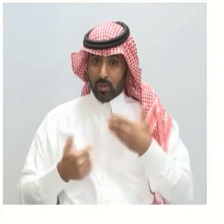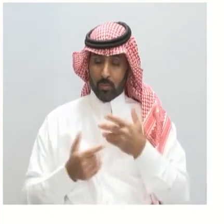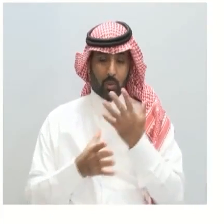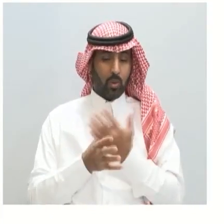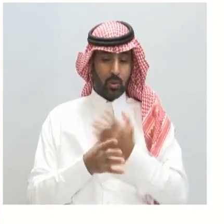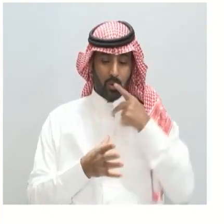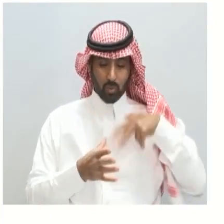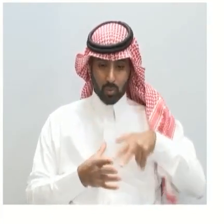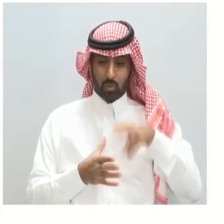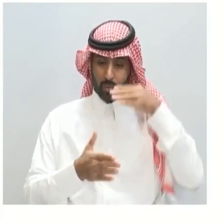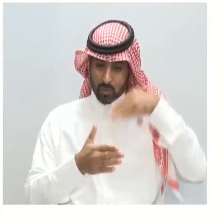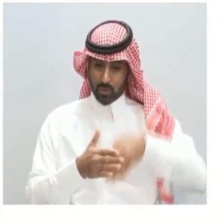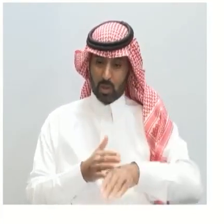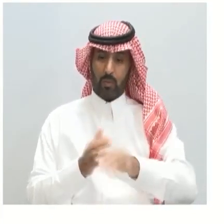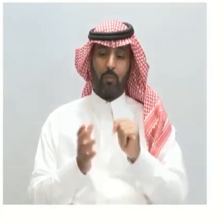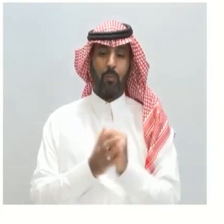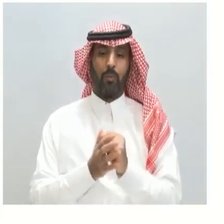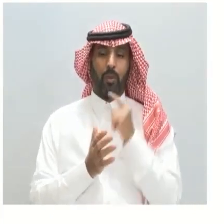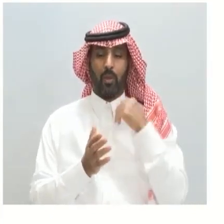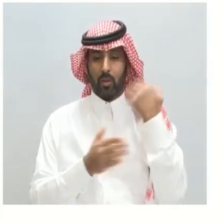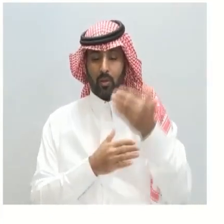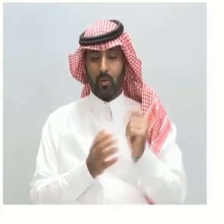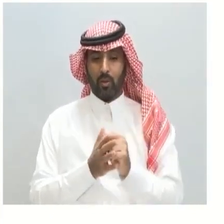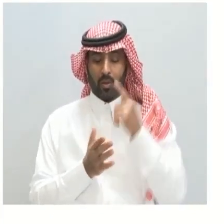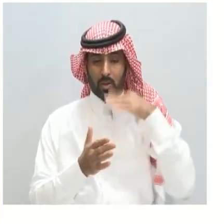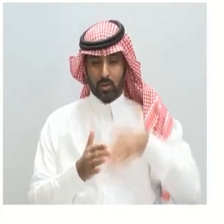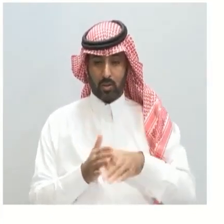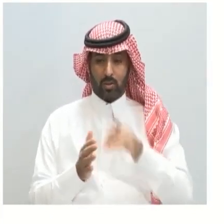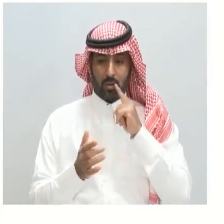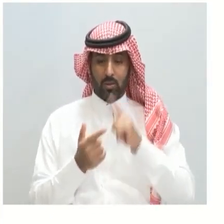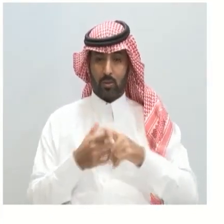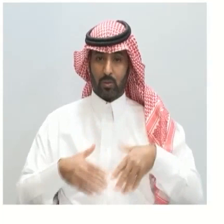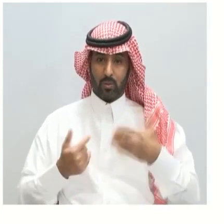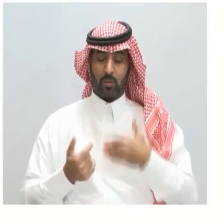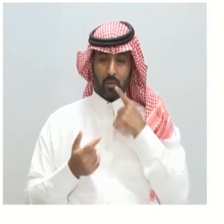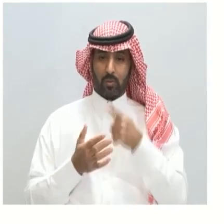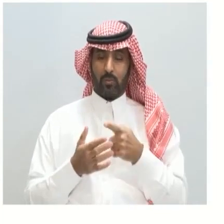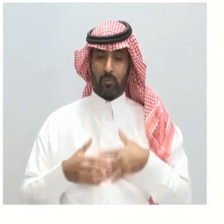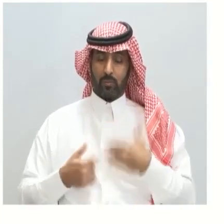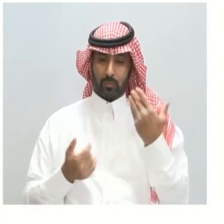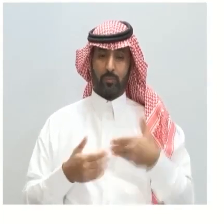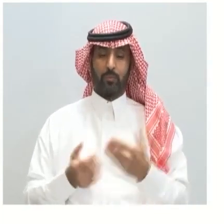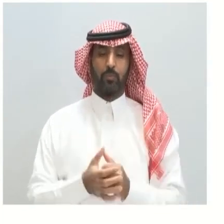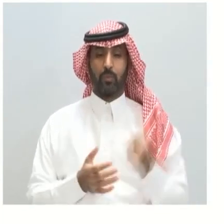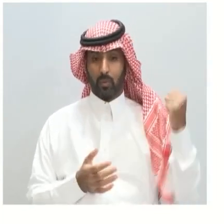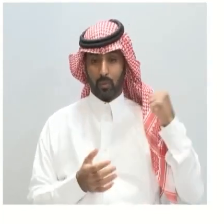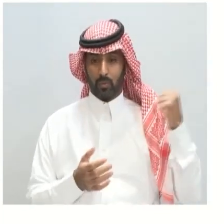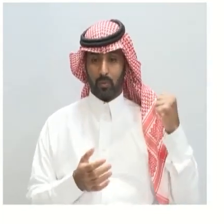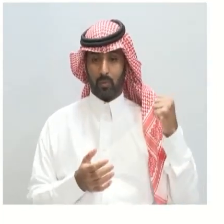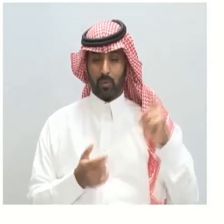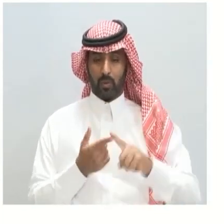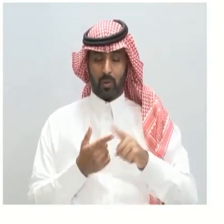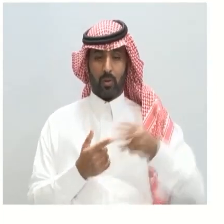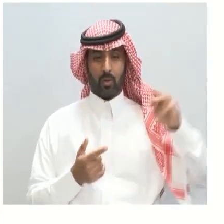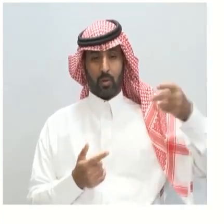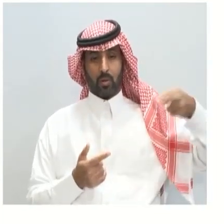skydiving tomorrow. The second sentence, skydiving is an exciting sport. So we said here,